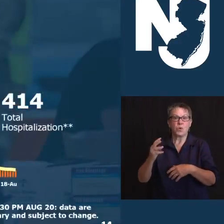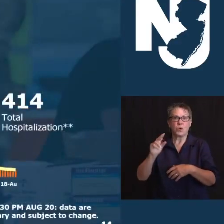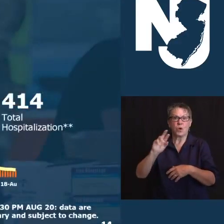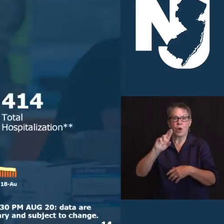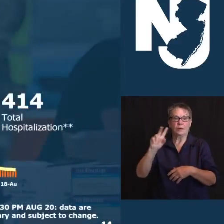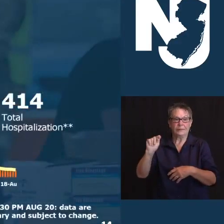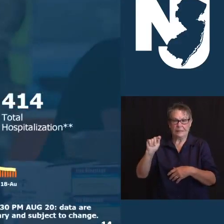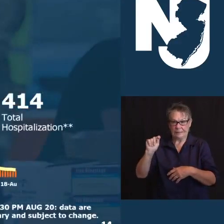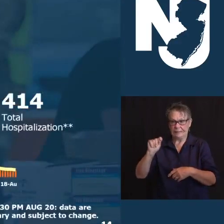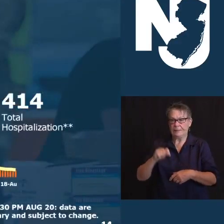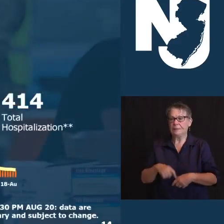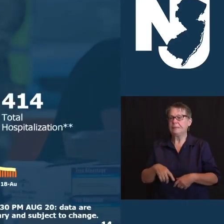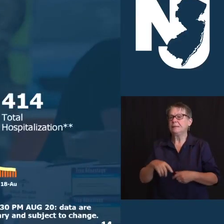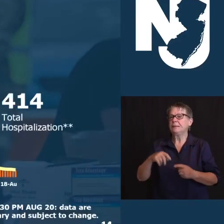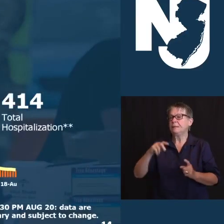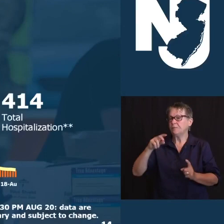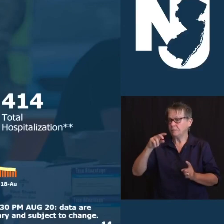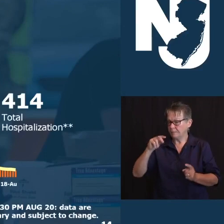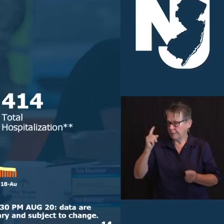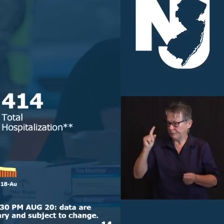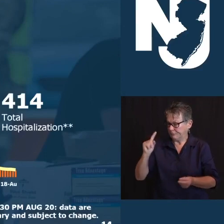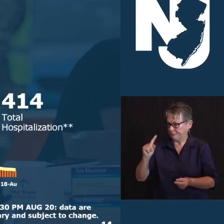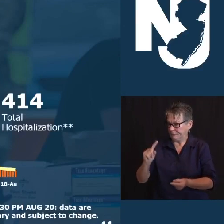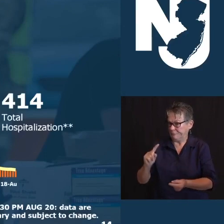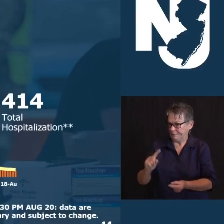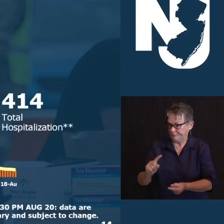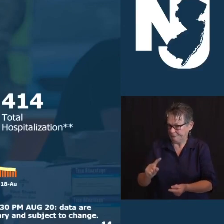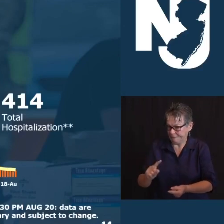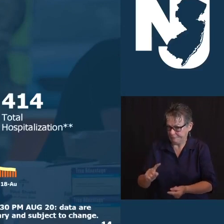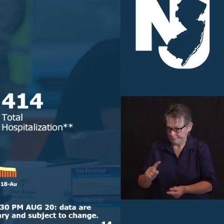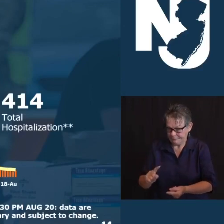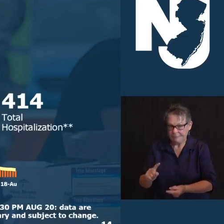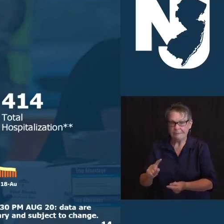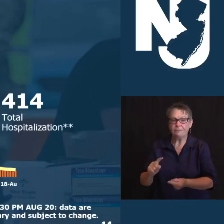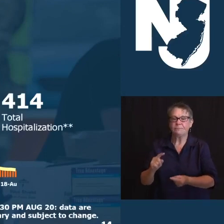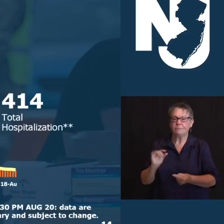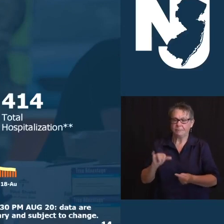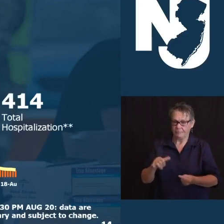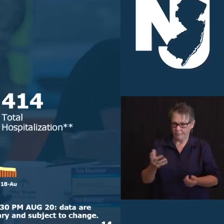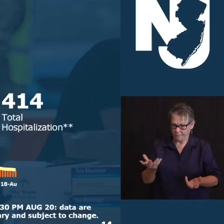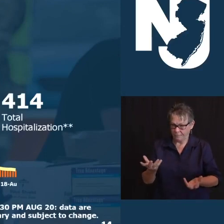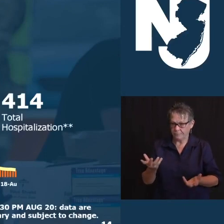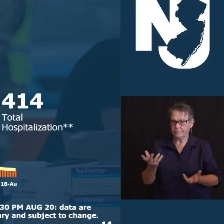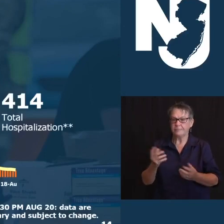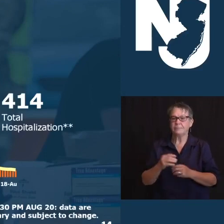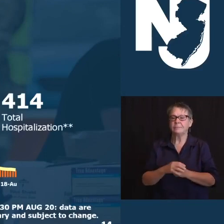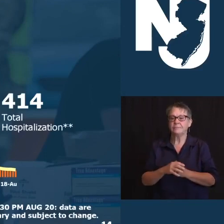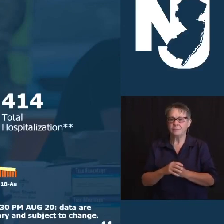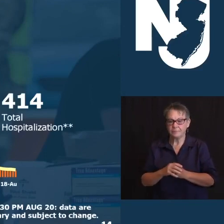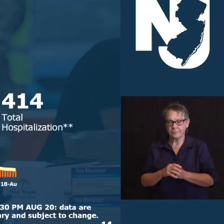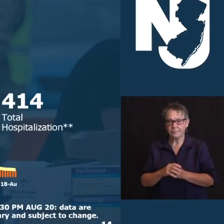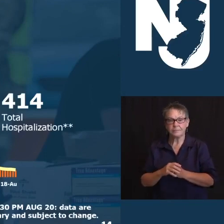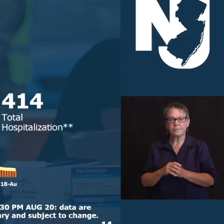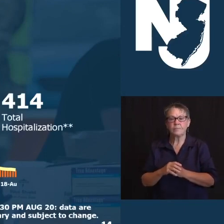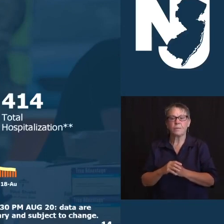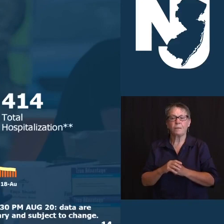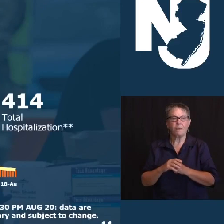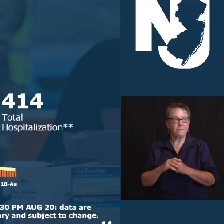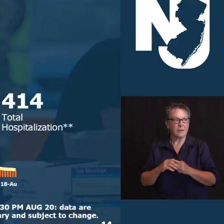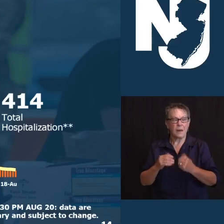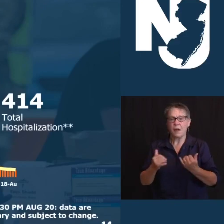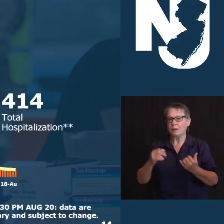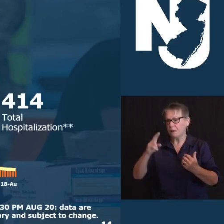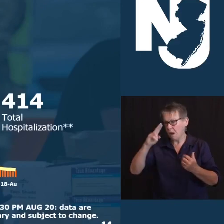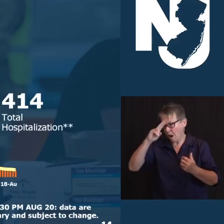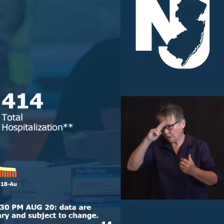night, 221 COVID-19 confirmed patients, 193 persons under investigation. That's a total of